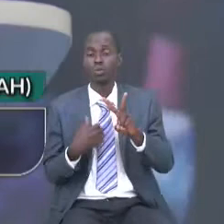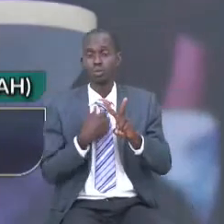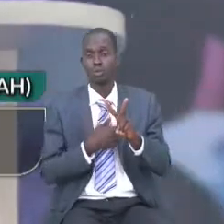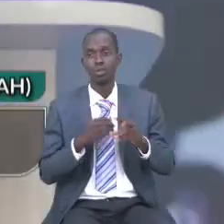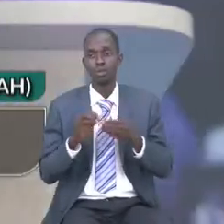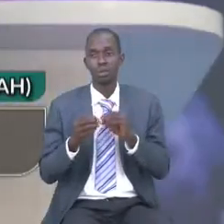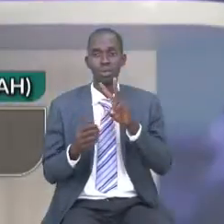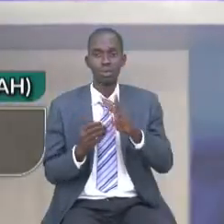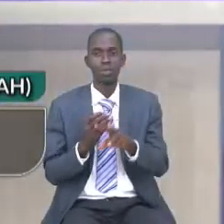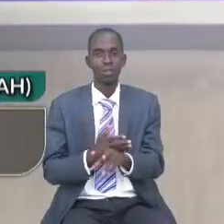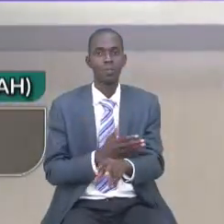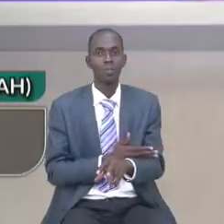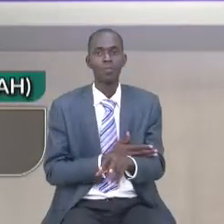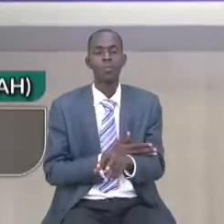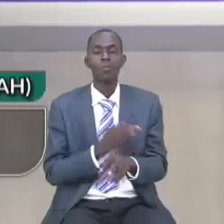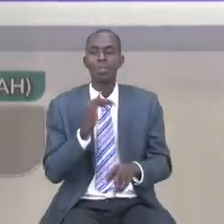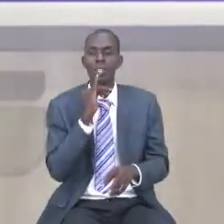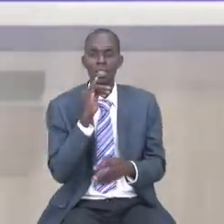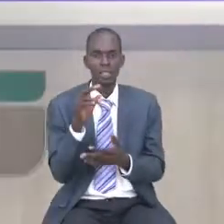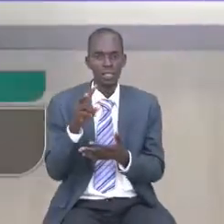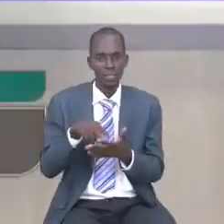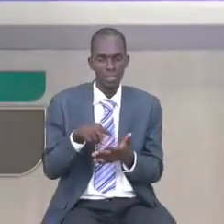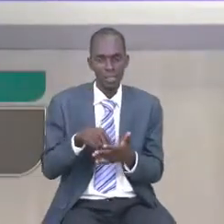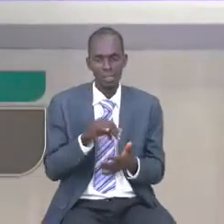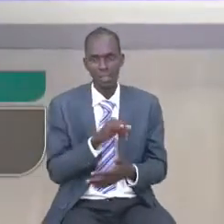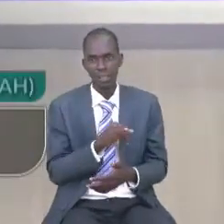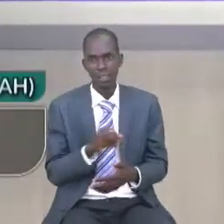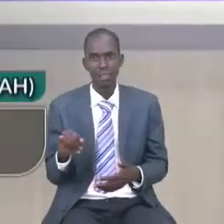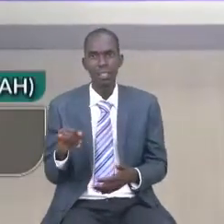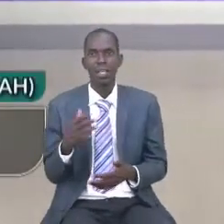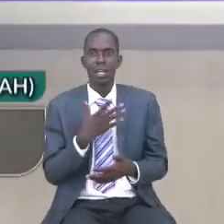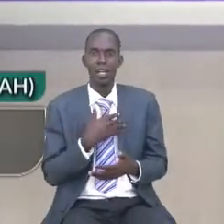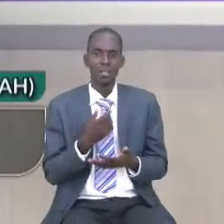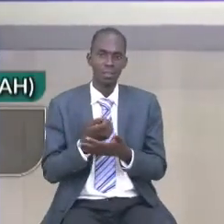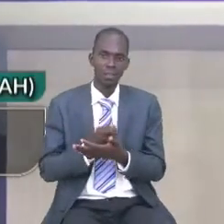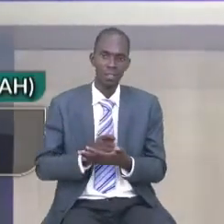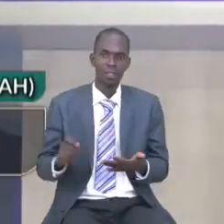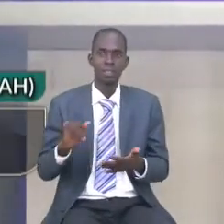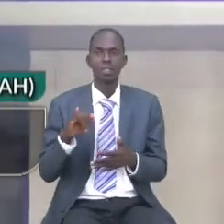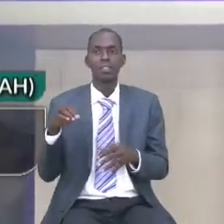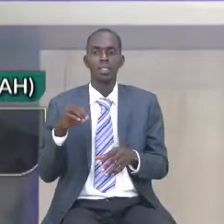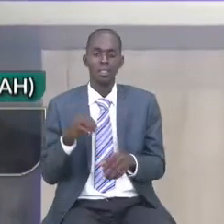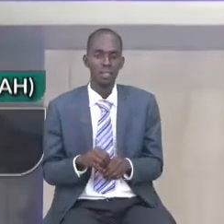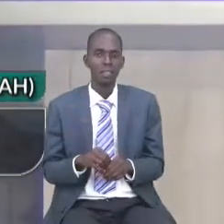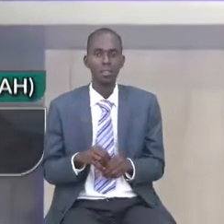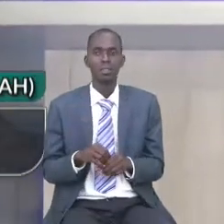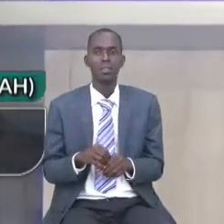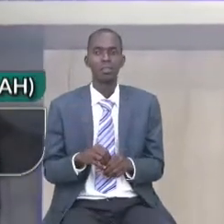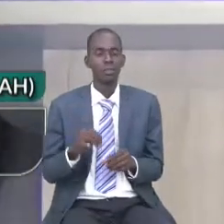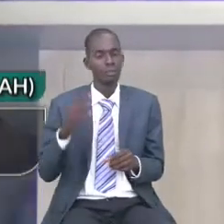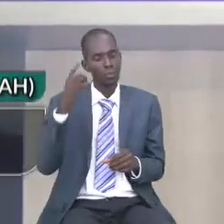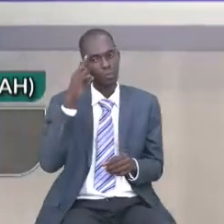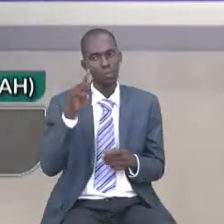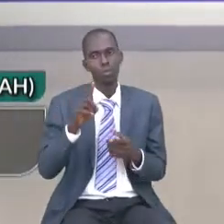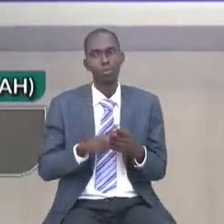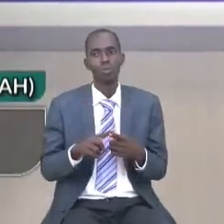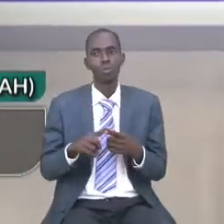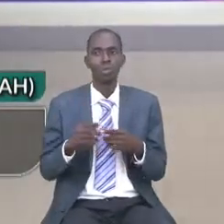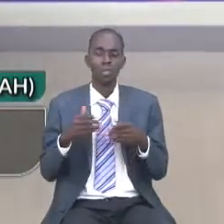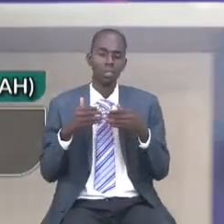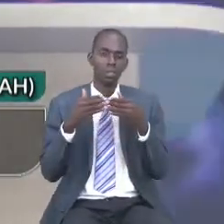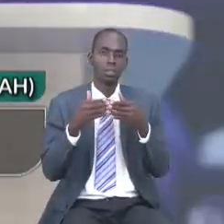Number two is reading and writing in order to lead.